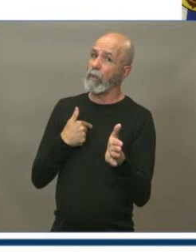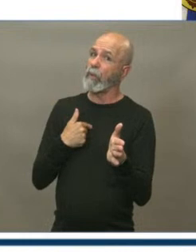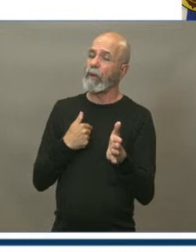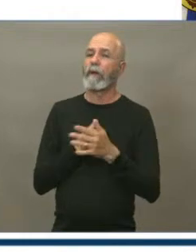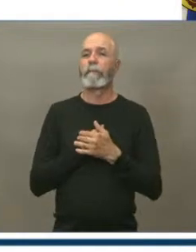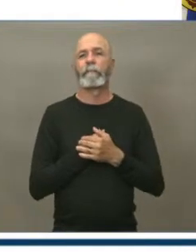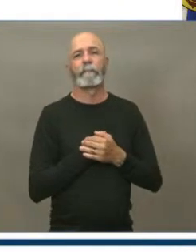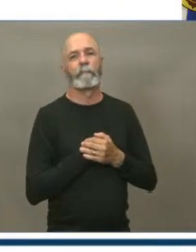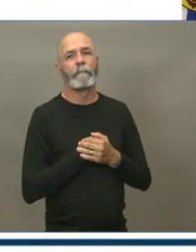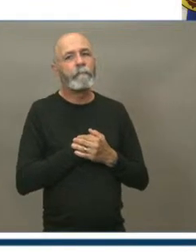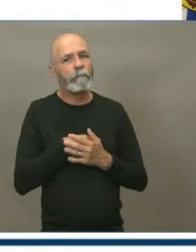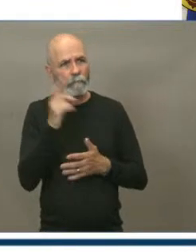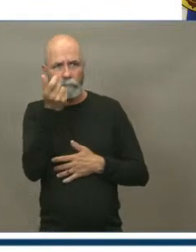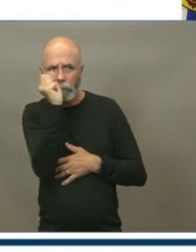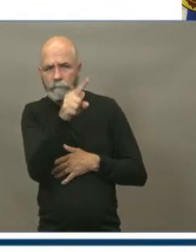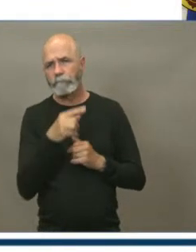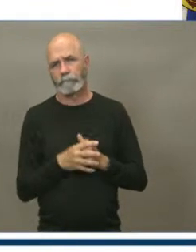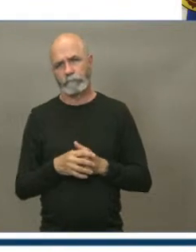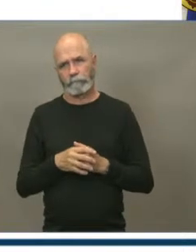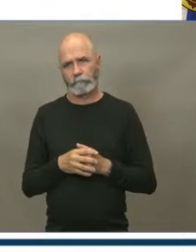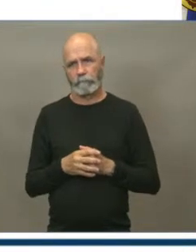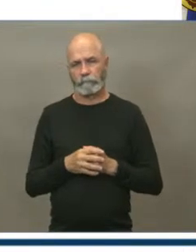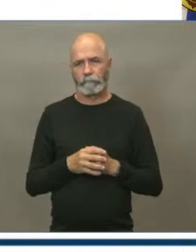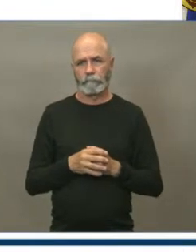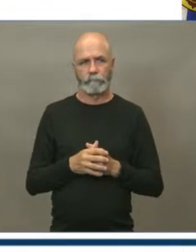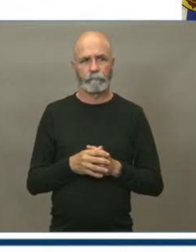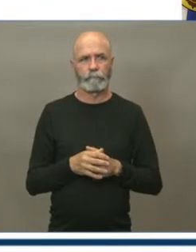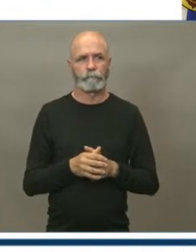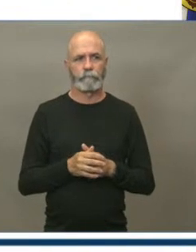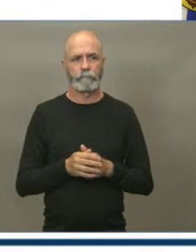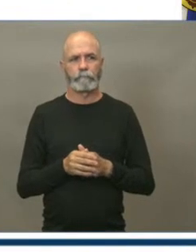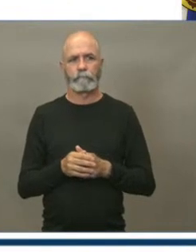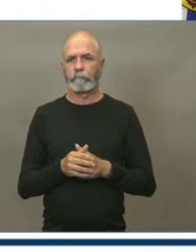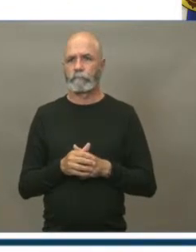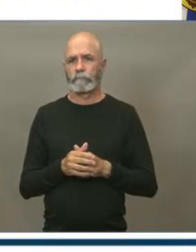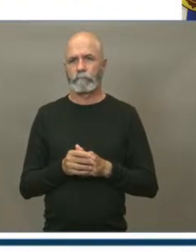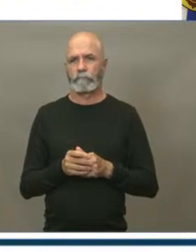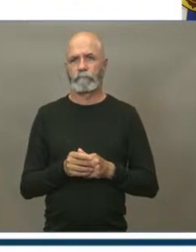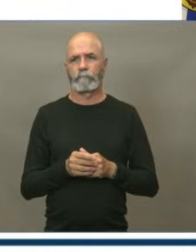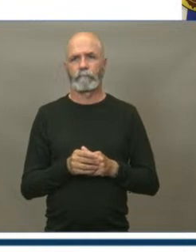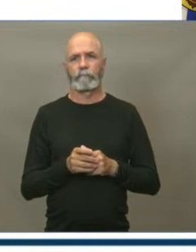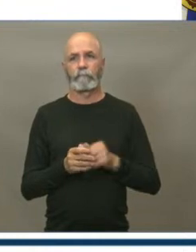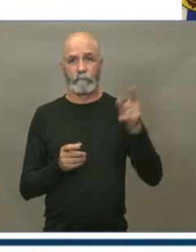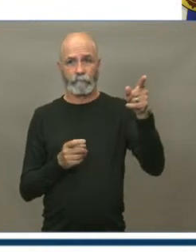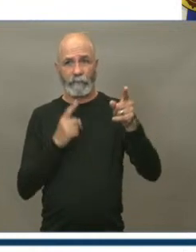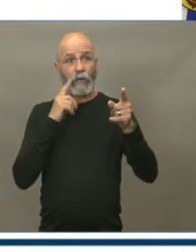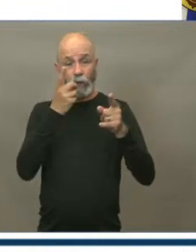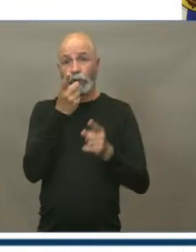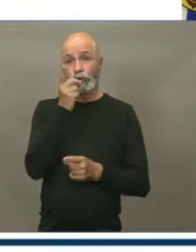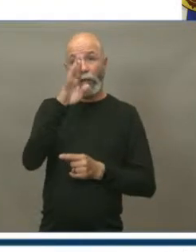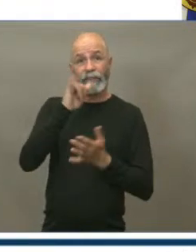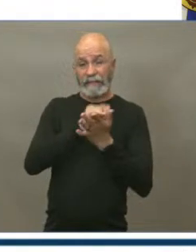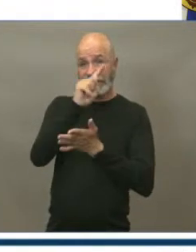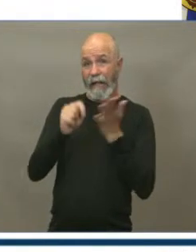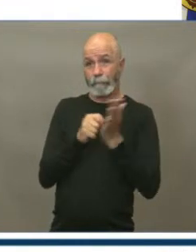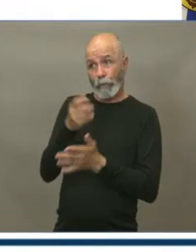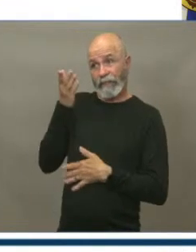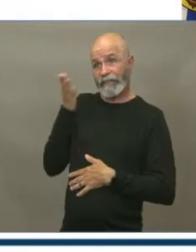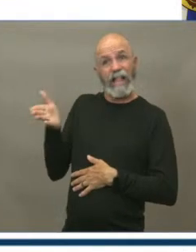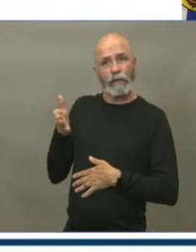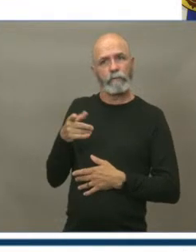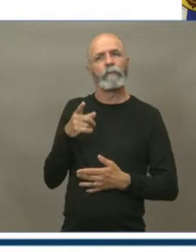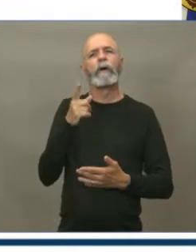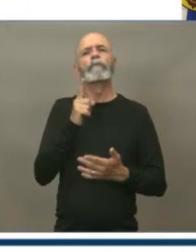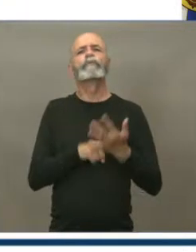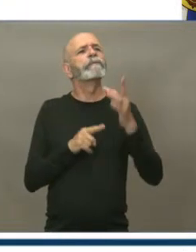were actually you took part in the hearing and were a witness. Just what is it that you wanted to get across in terms